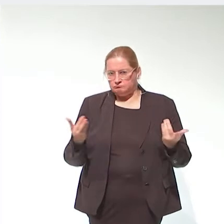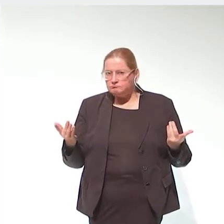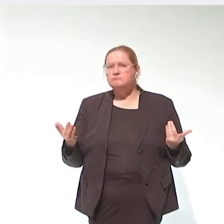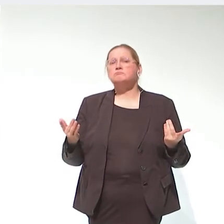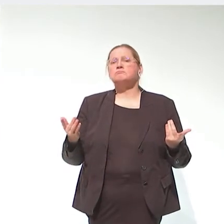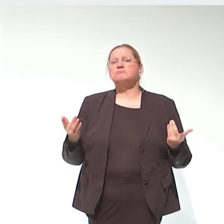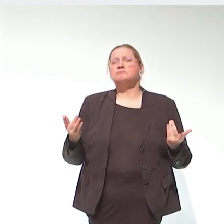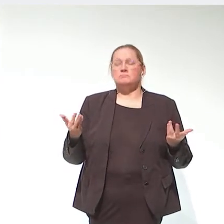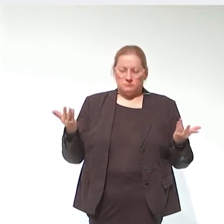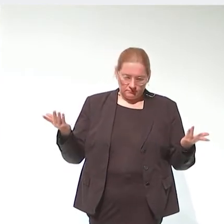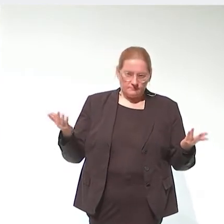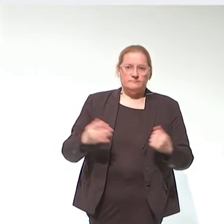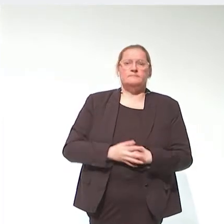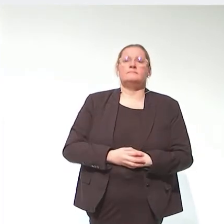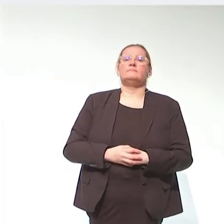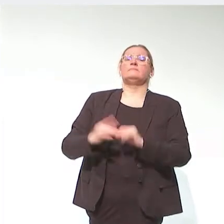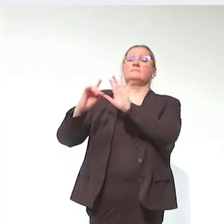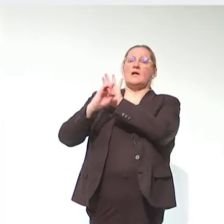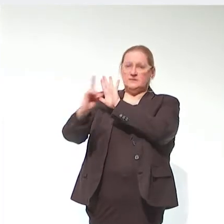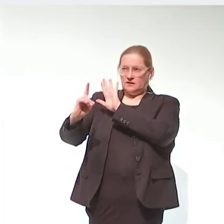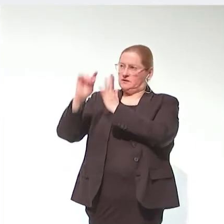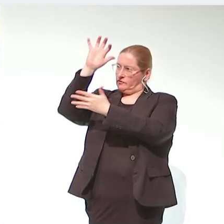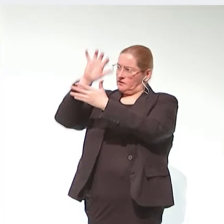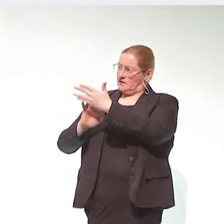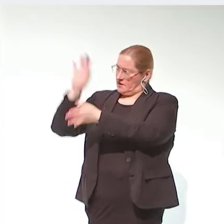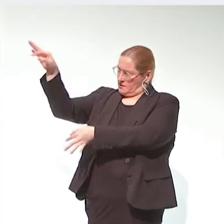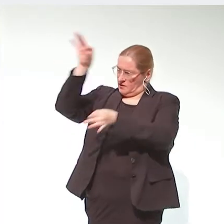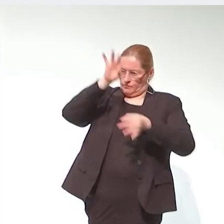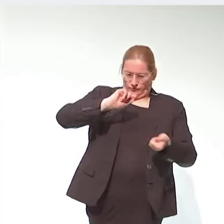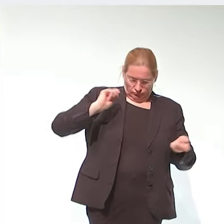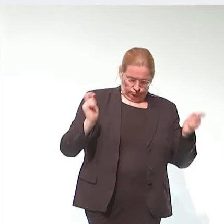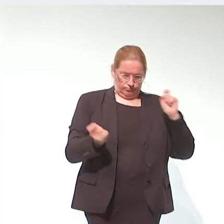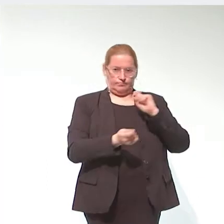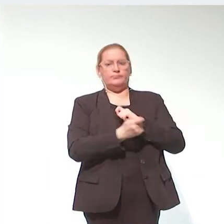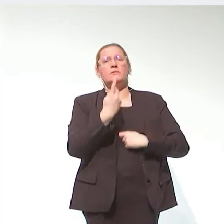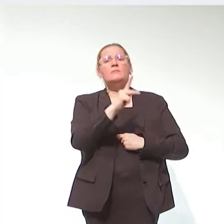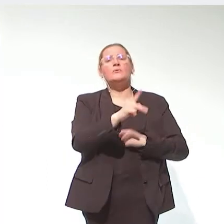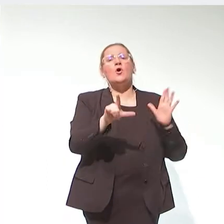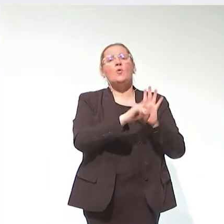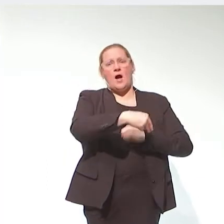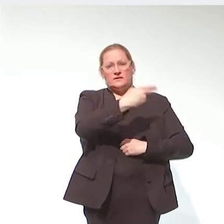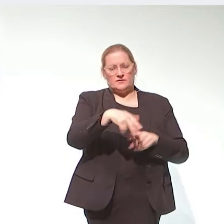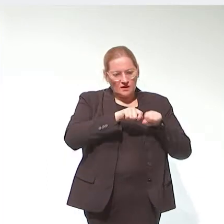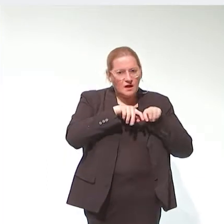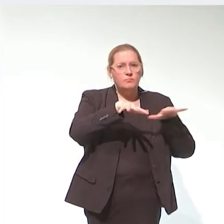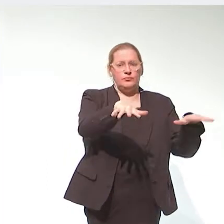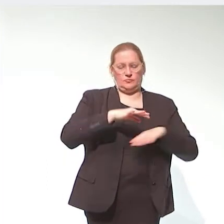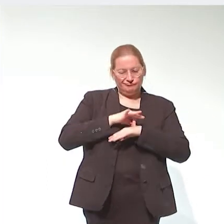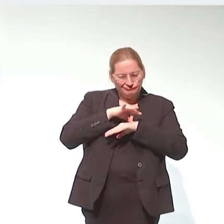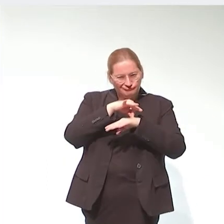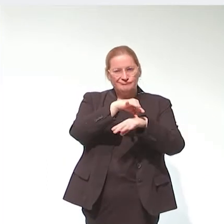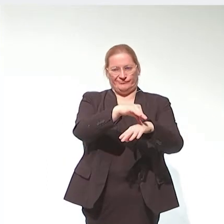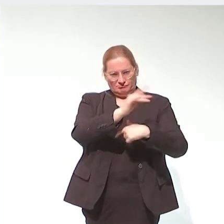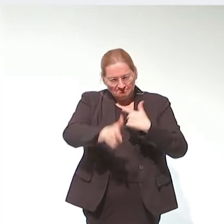of the Accessibility Act. We see the variety of approaches, and if you allow me for my personal